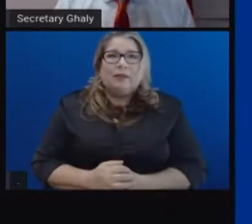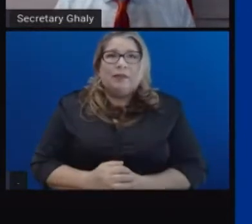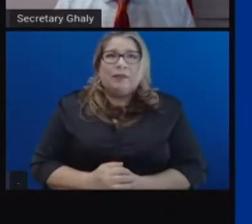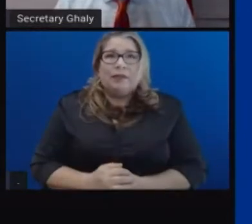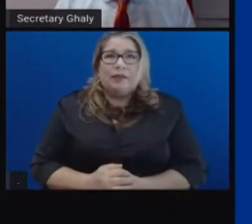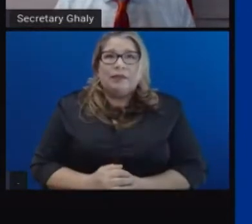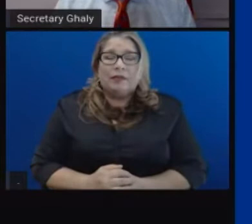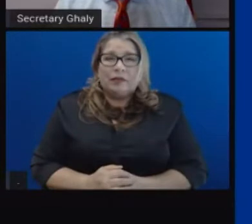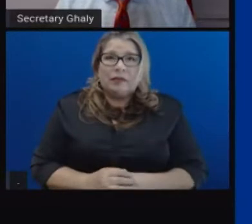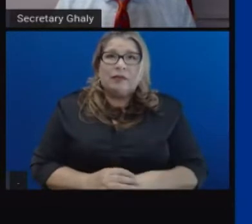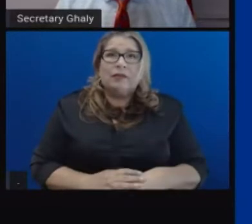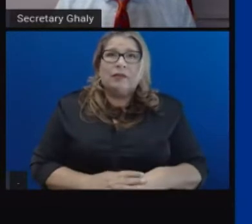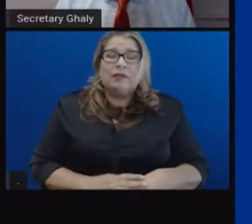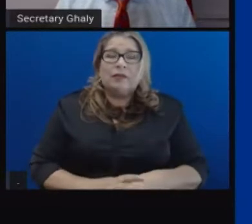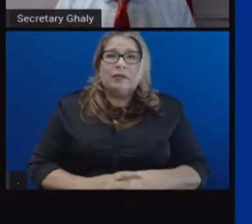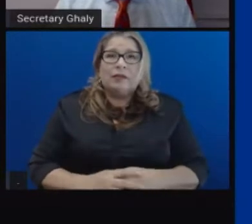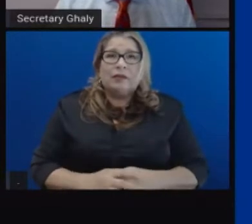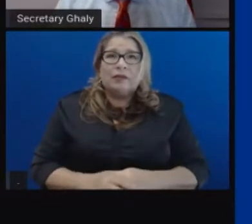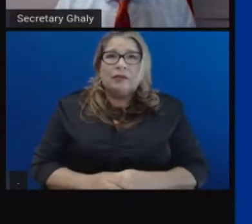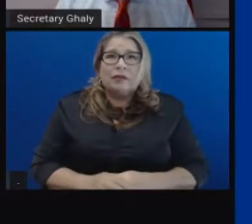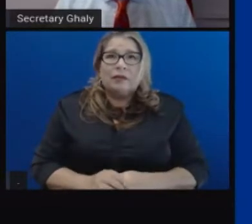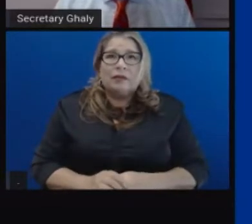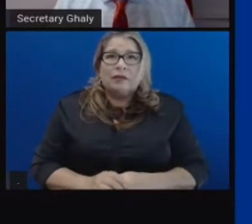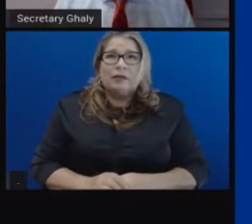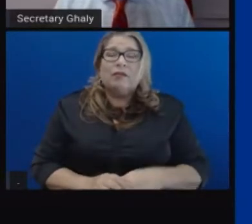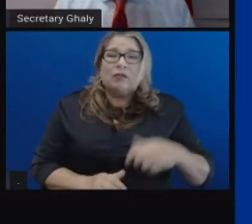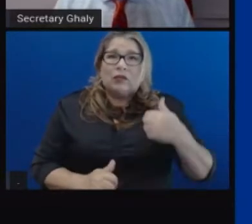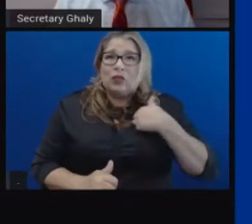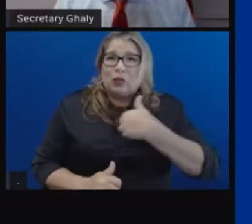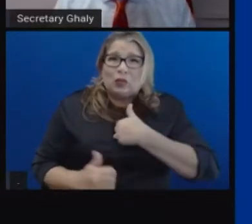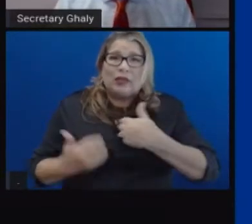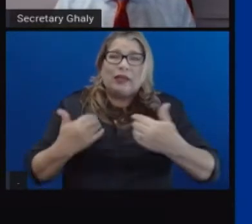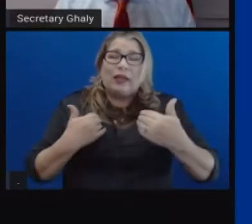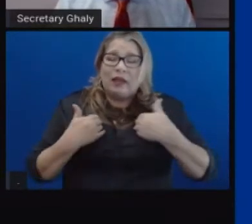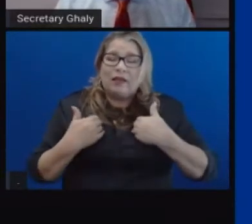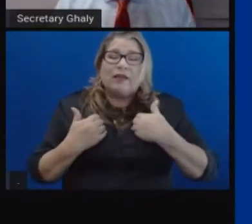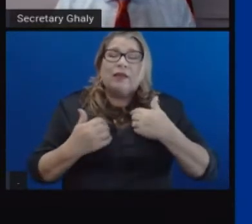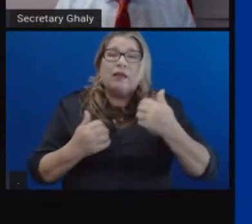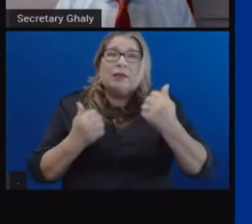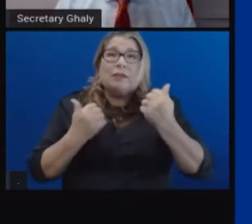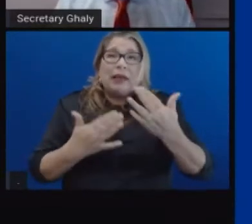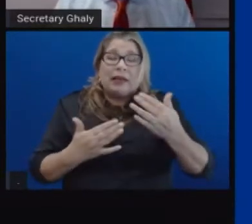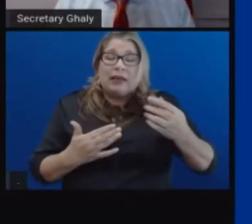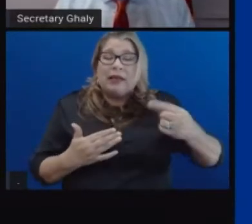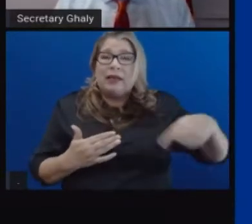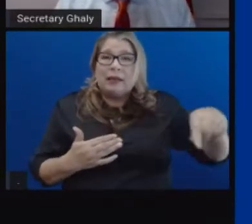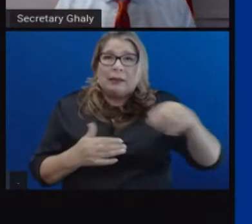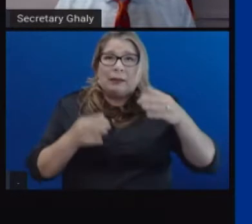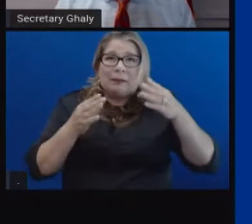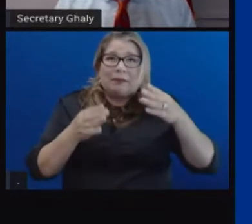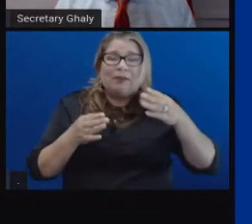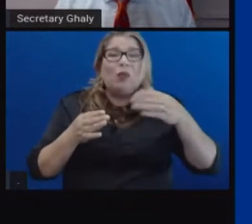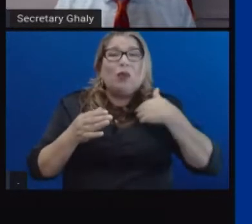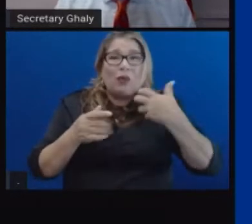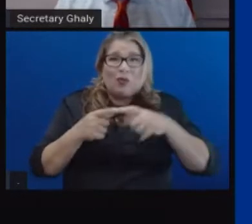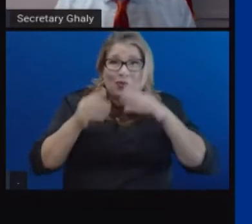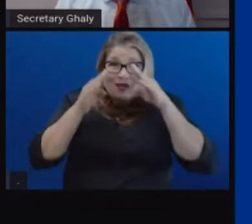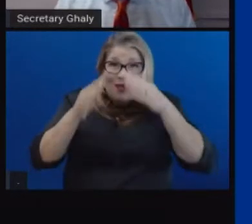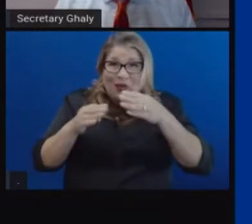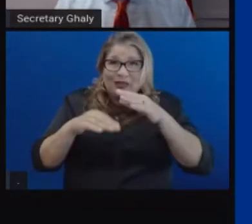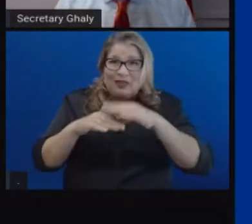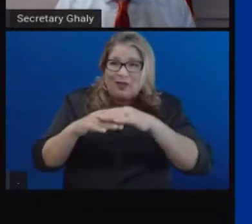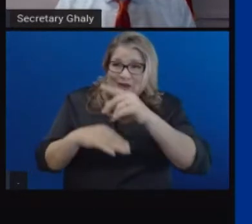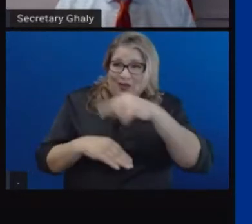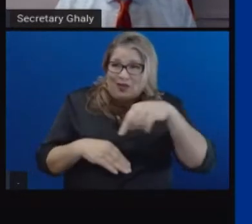get vaccinations across our line. We say that a focus to vaccinate the vaccinators. That means